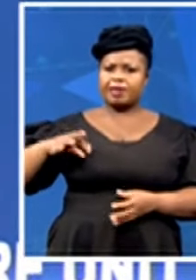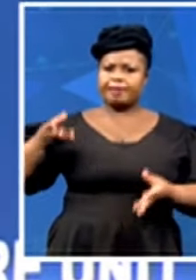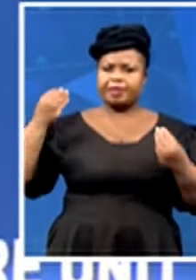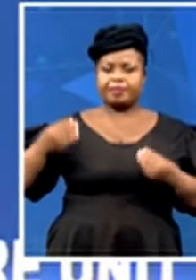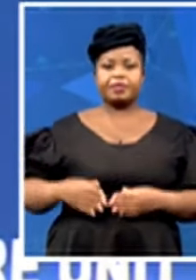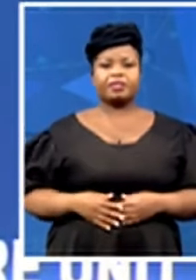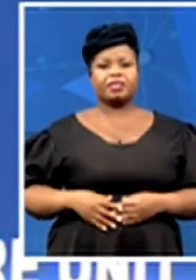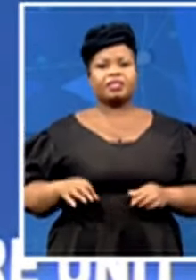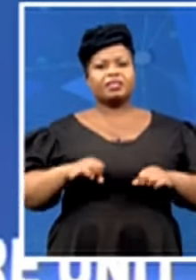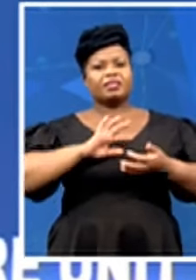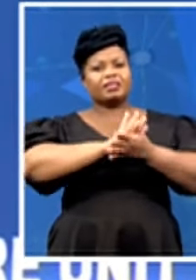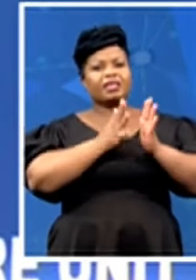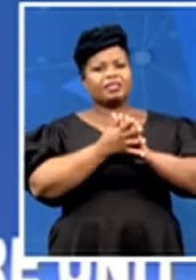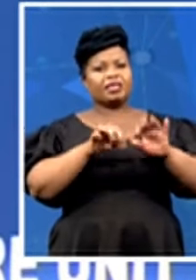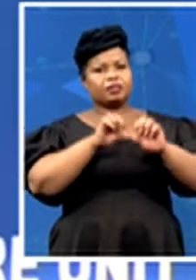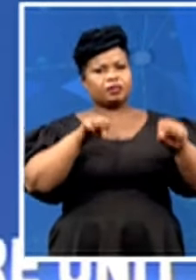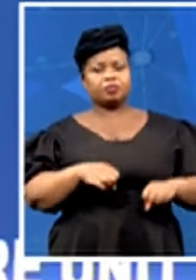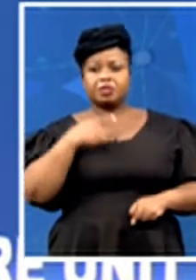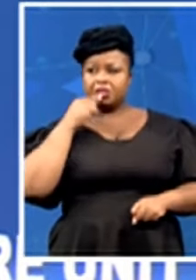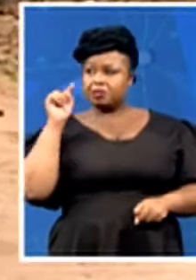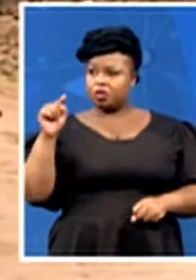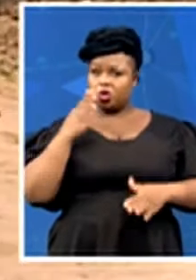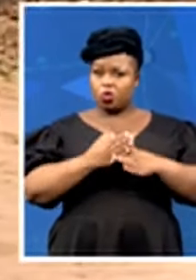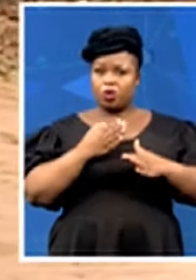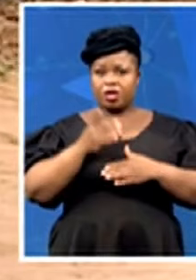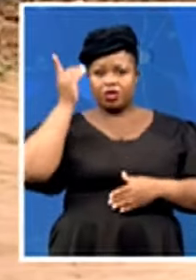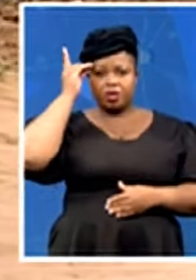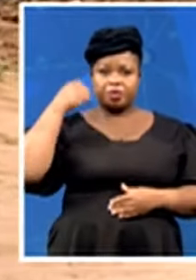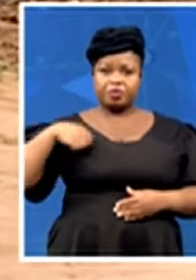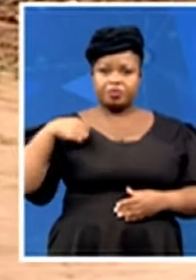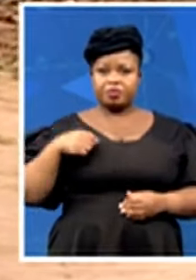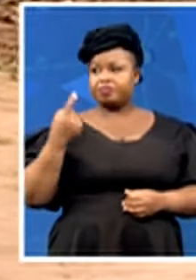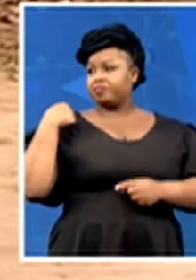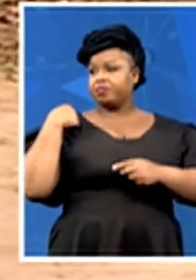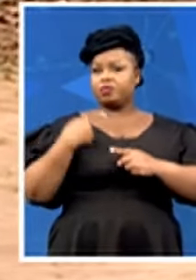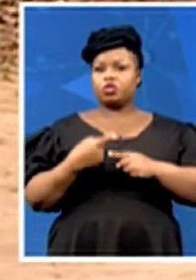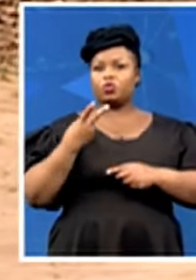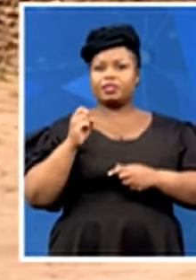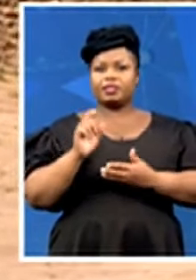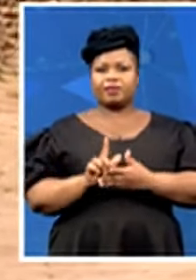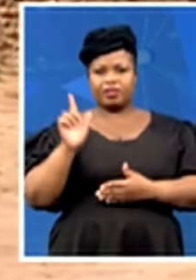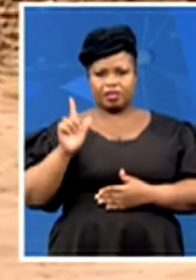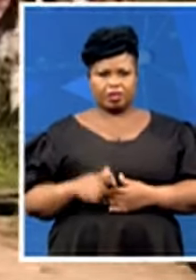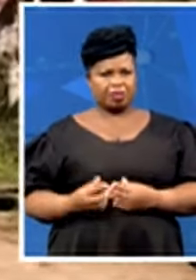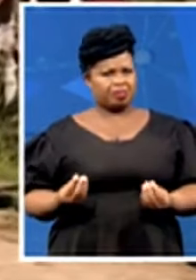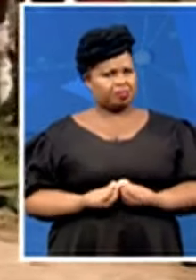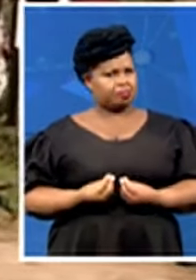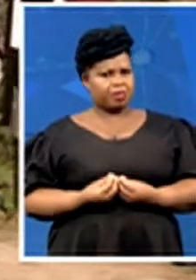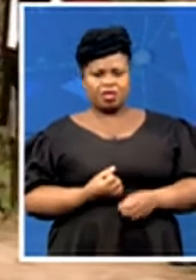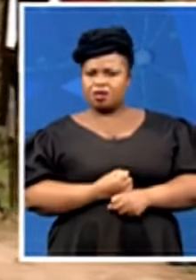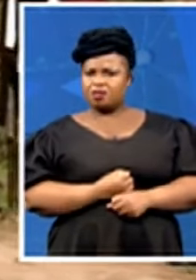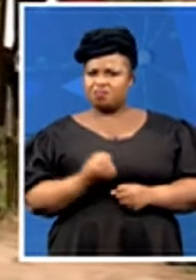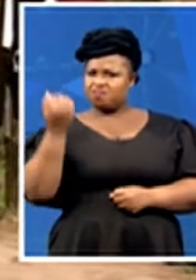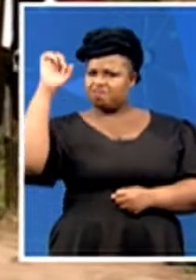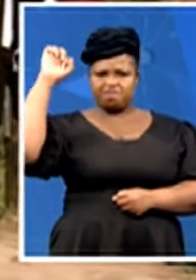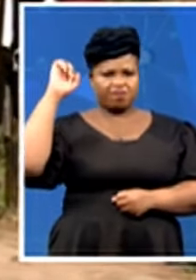been working at the eThekwini Municipality since 2017, something that she firmly denies. The situation